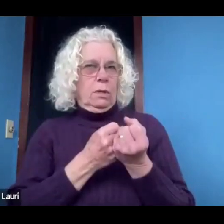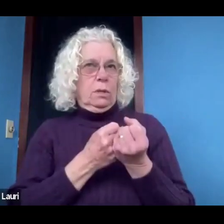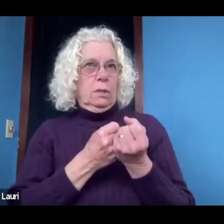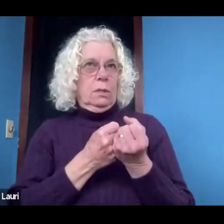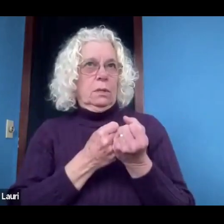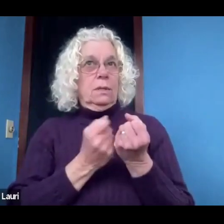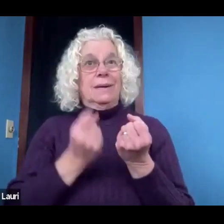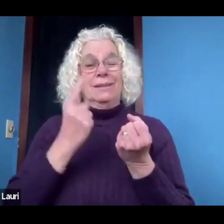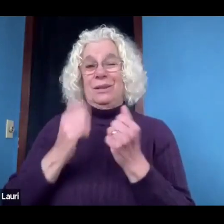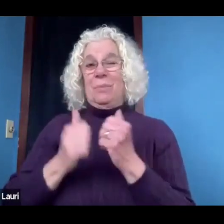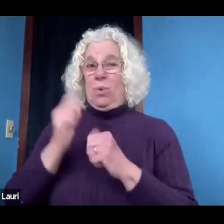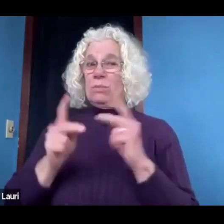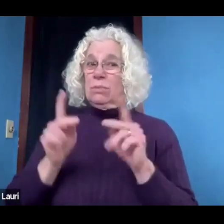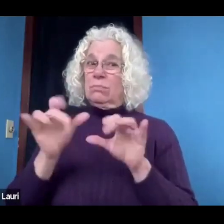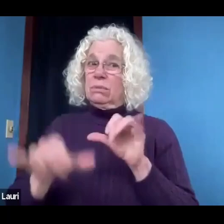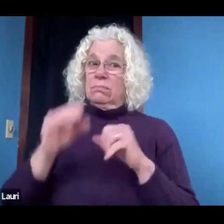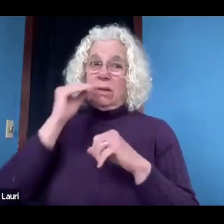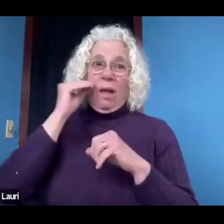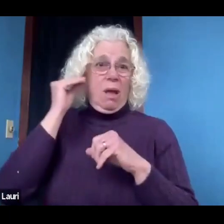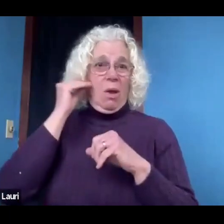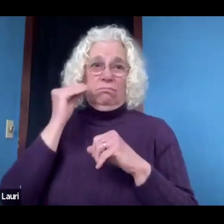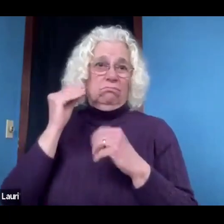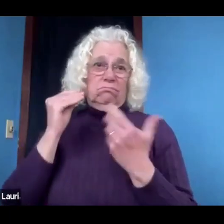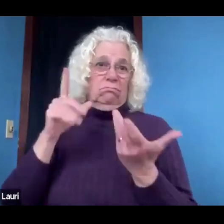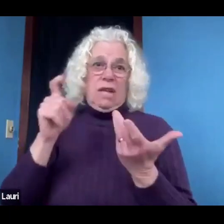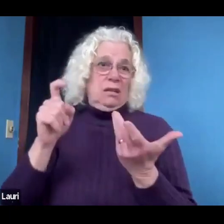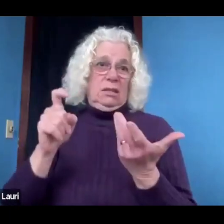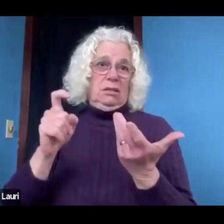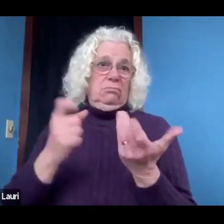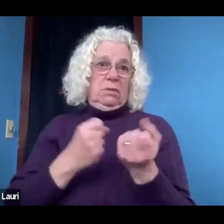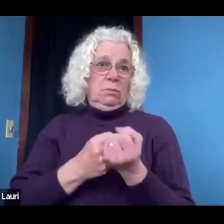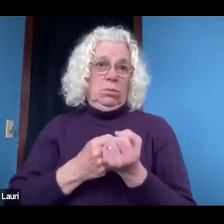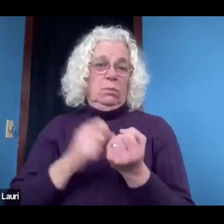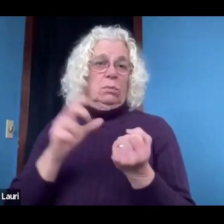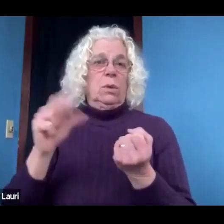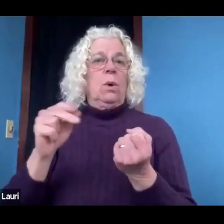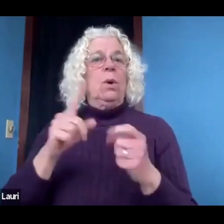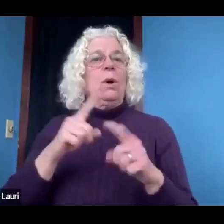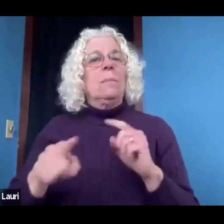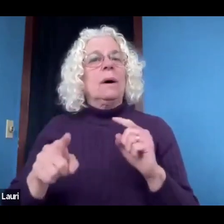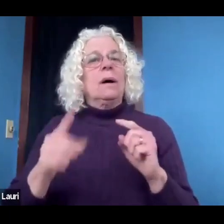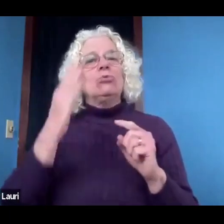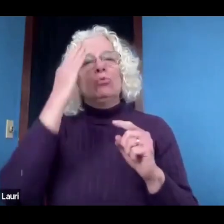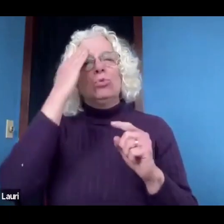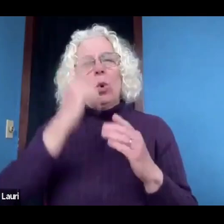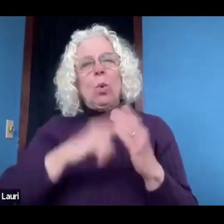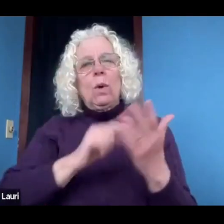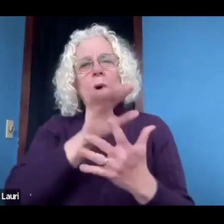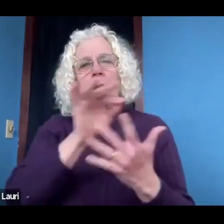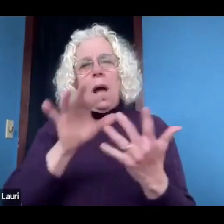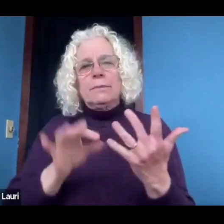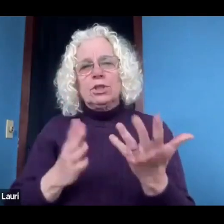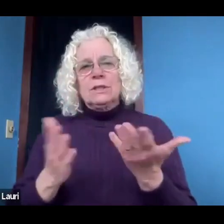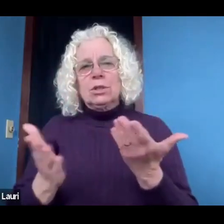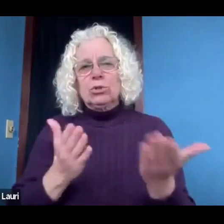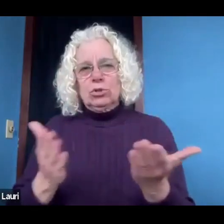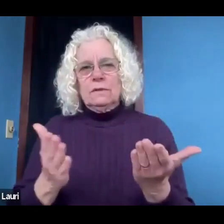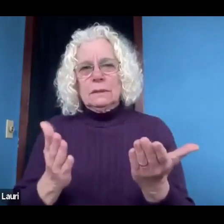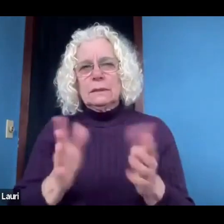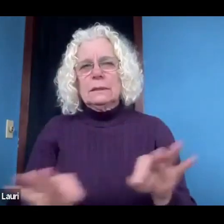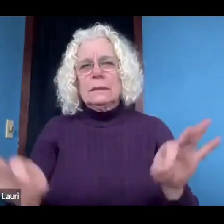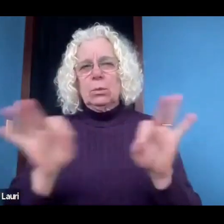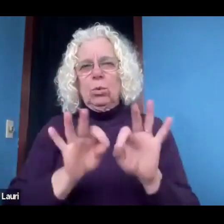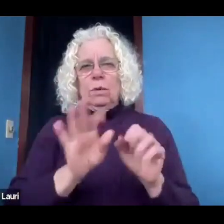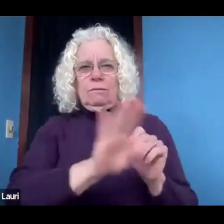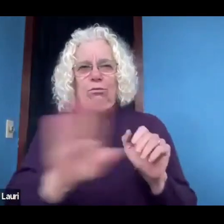older adults really do live in their homes without any outside supports. But an awareness of the available services that those can be critical in